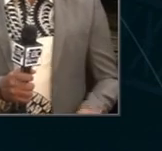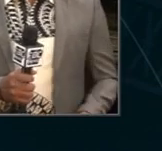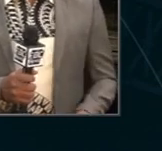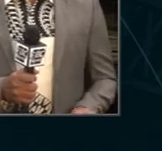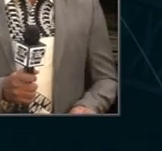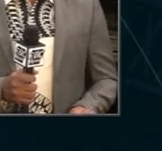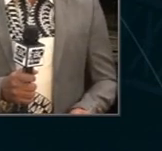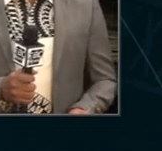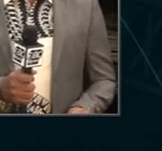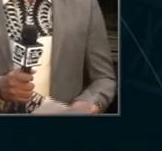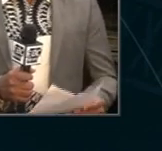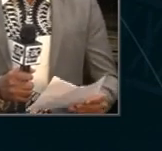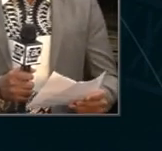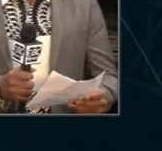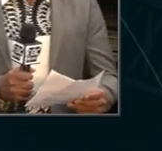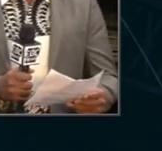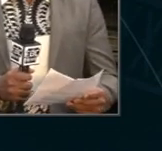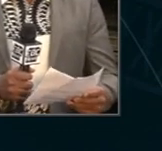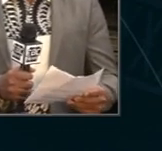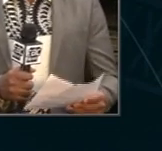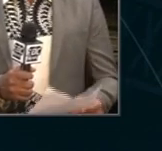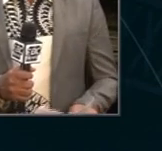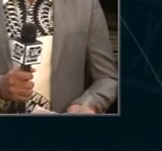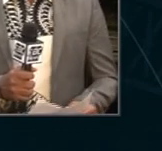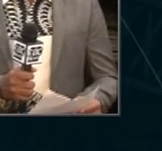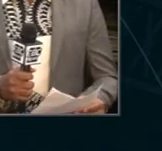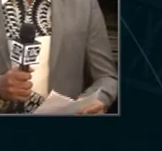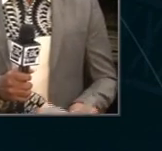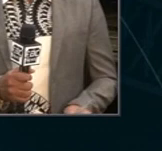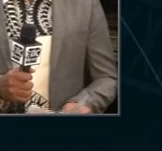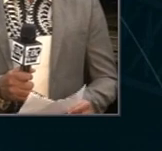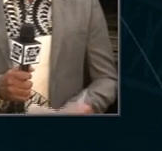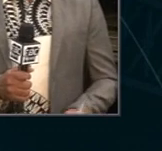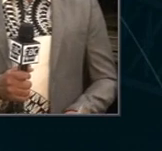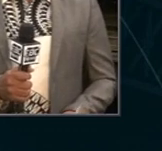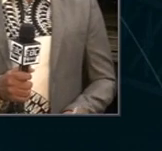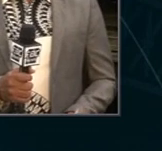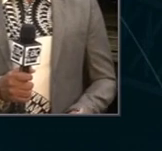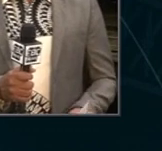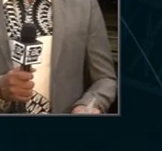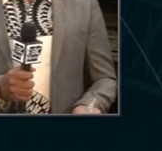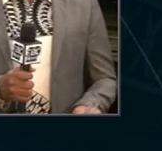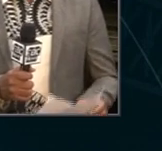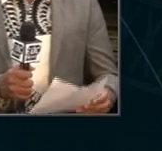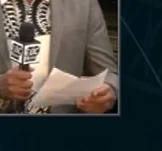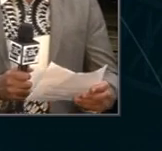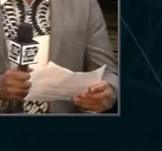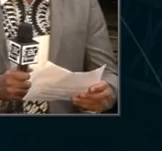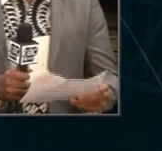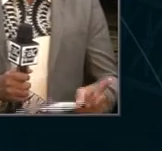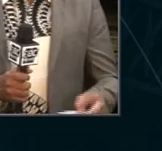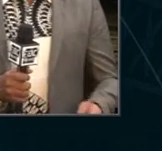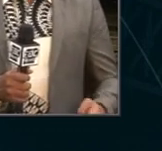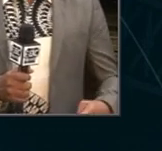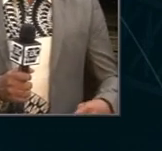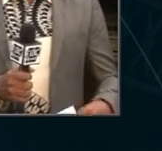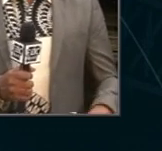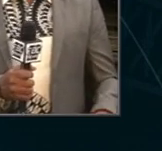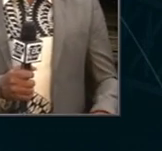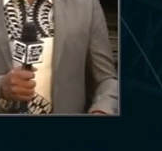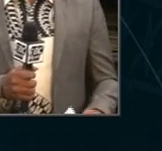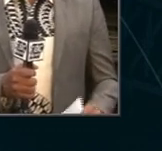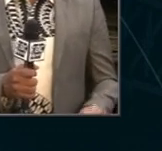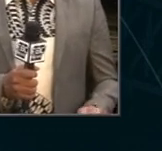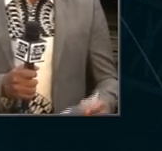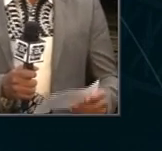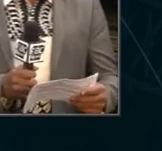Tundravu also held the position of Police Chief of Operation prior to becoming the Deputy Commissioner of Police in August